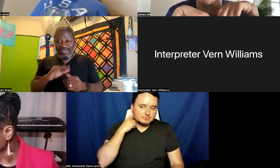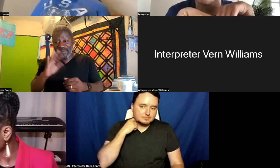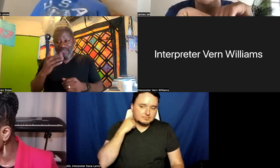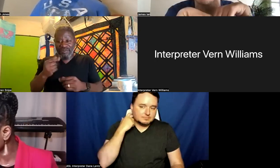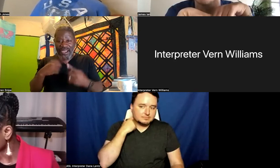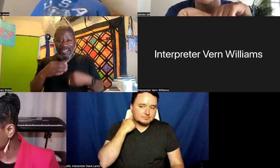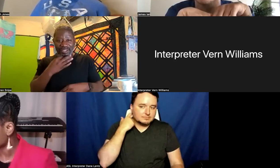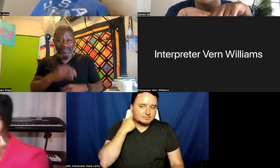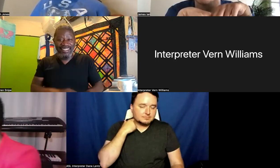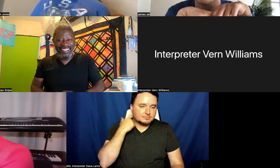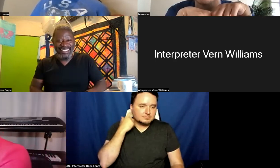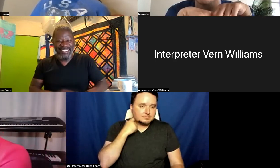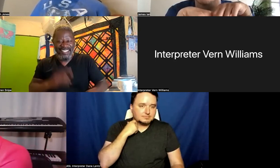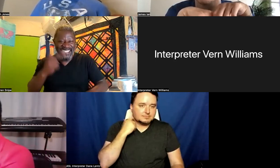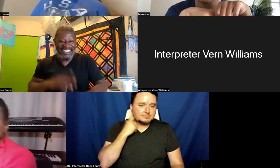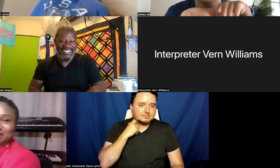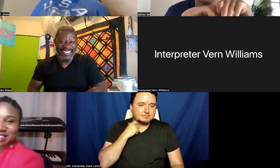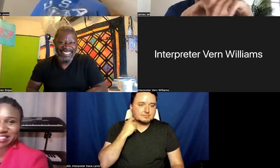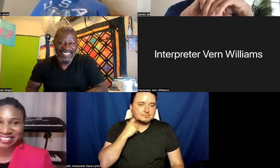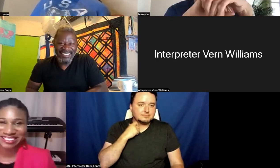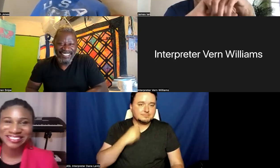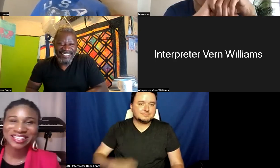hopefully this is my 5th one coming out soon. Let's see.